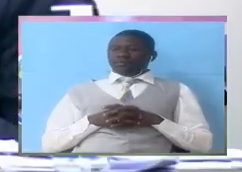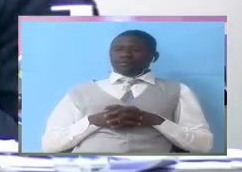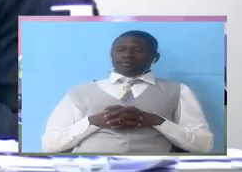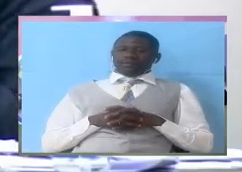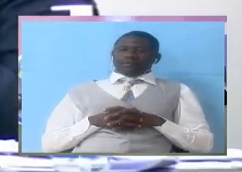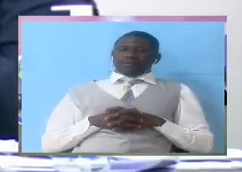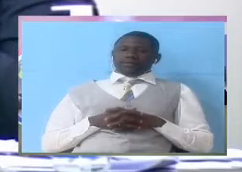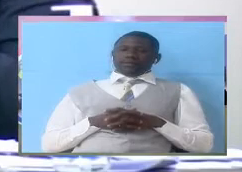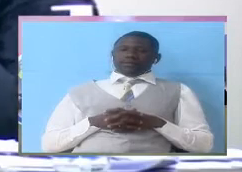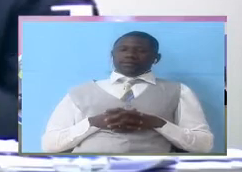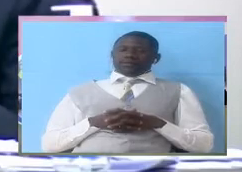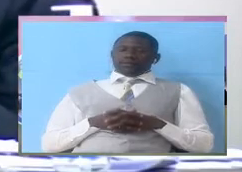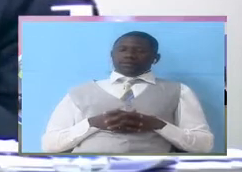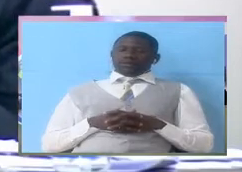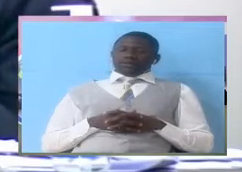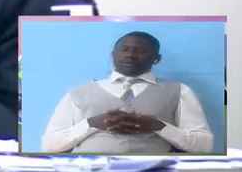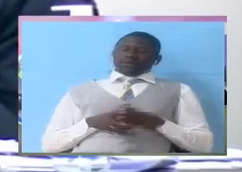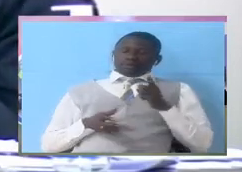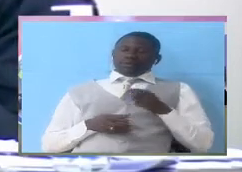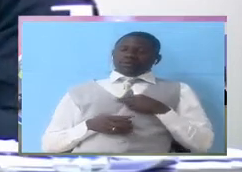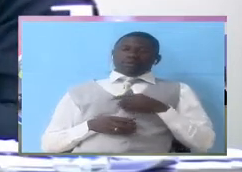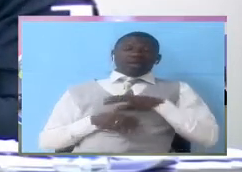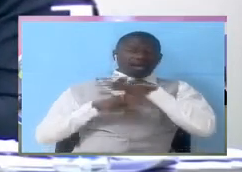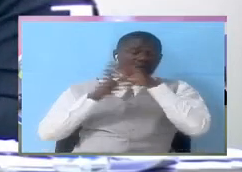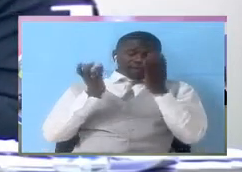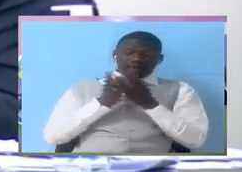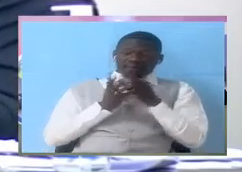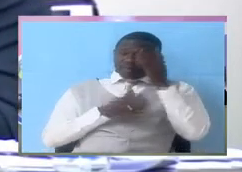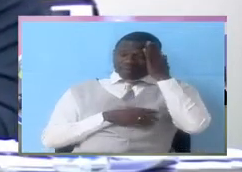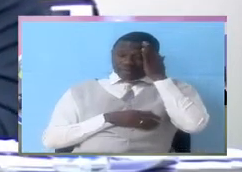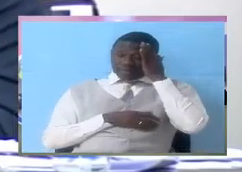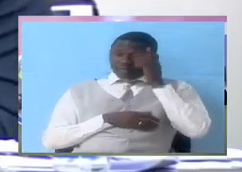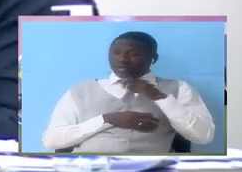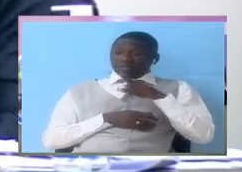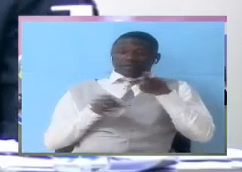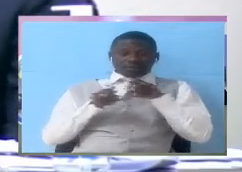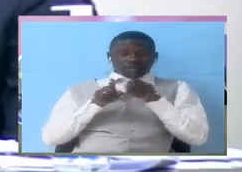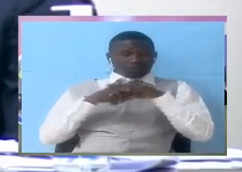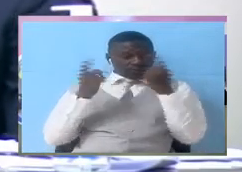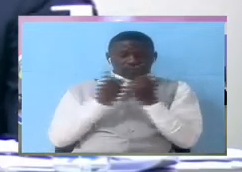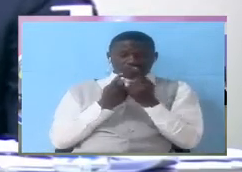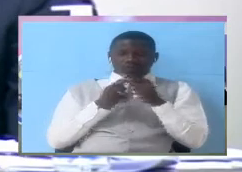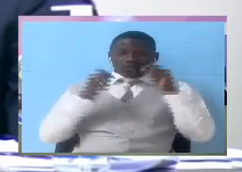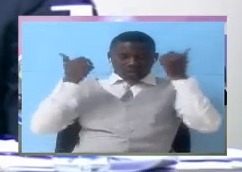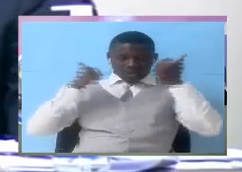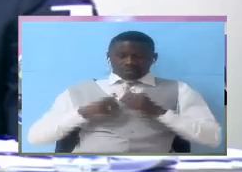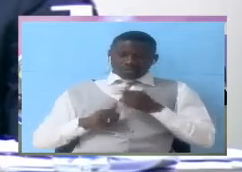So there was every presumption that the same thing would happen to these people.